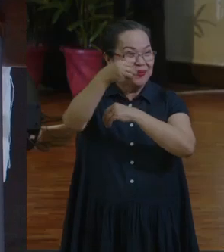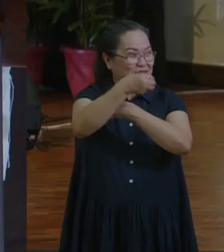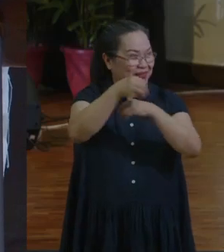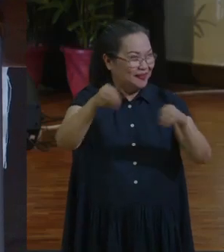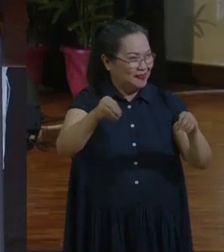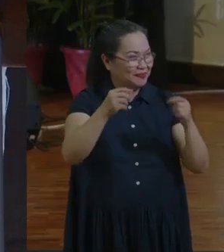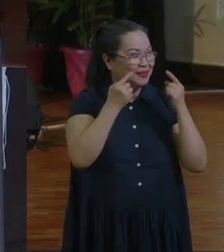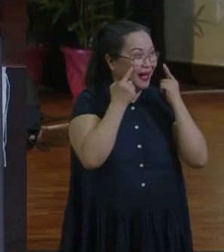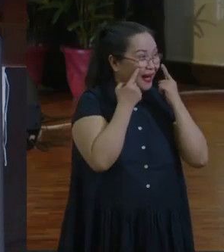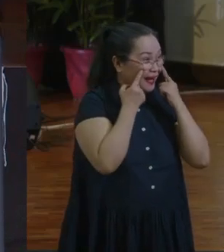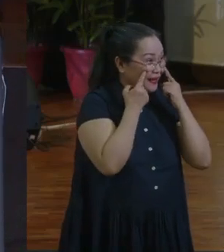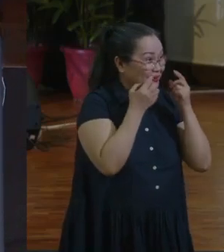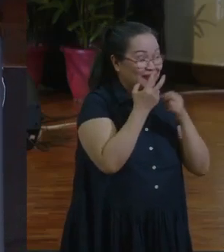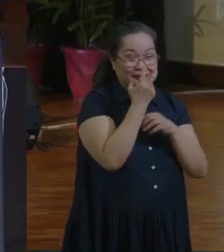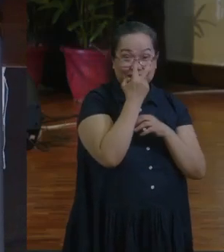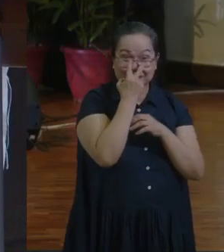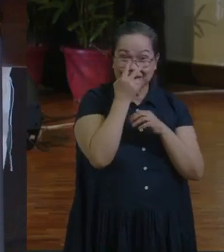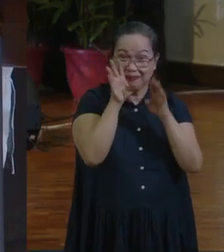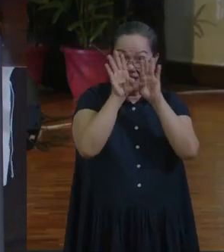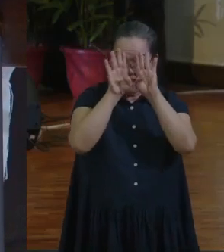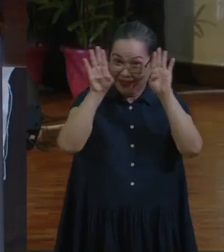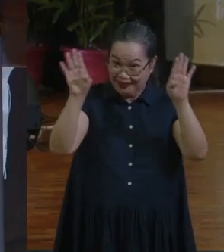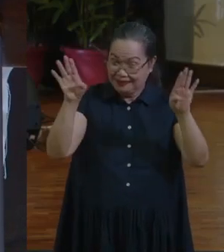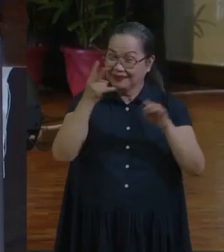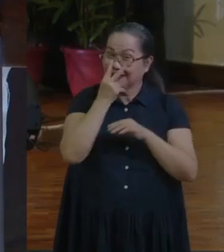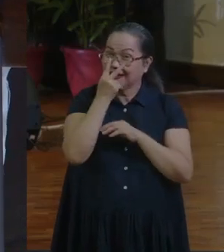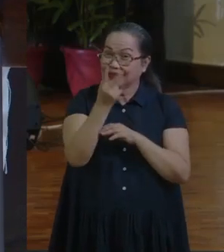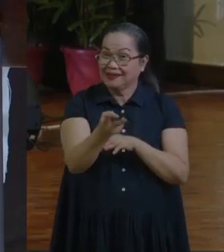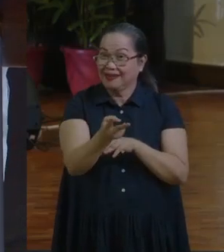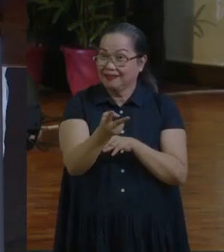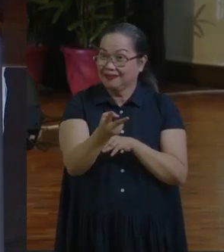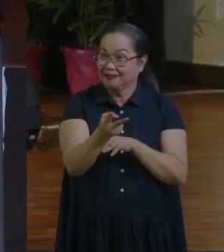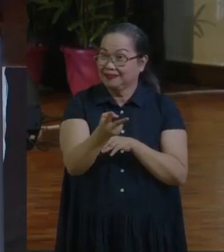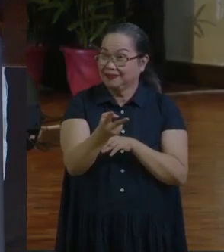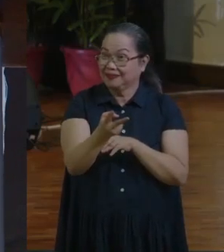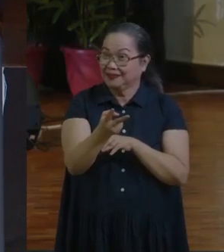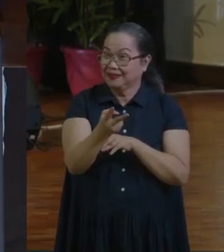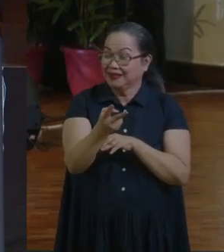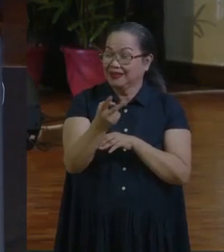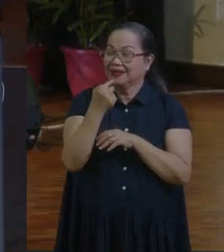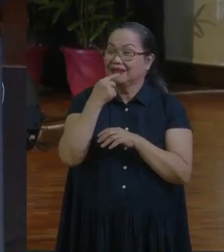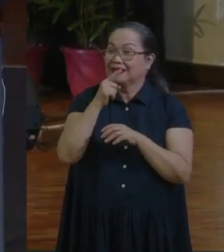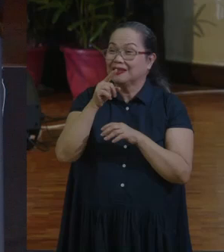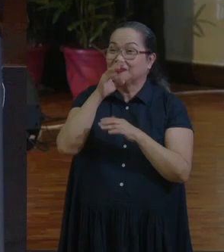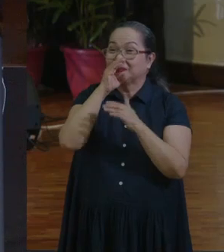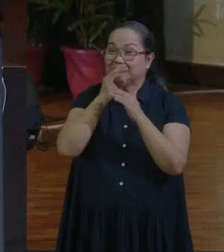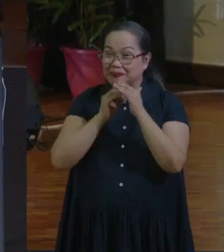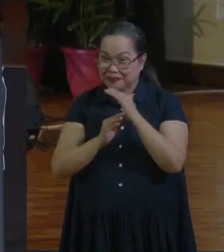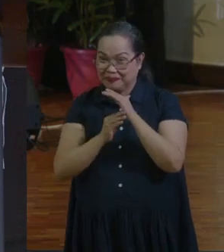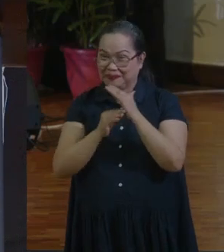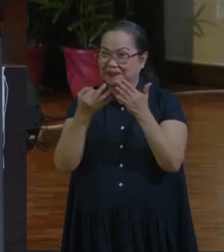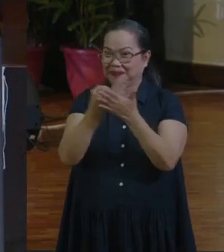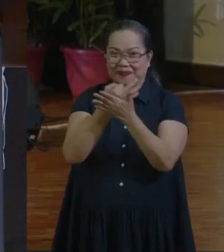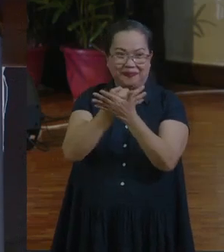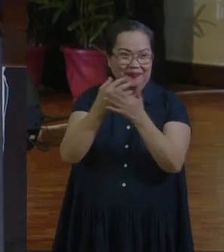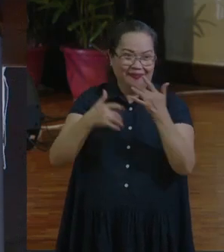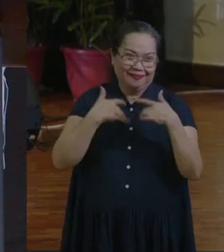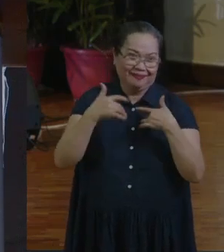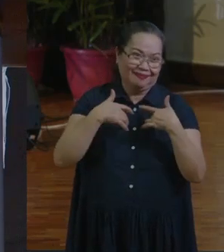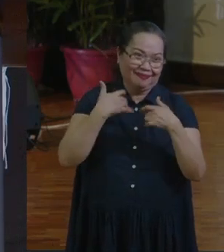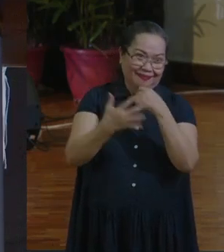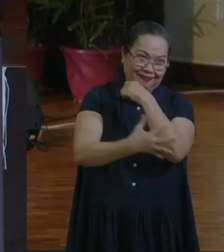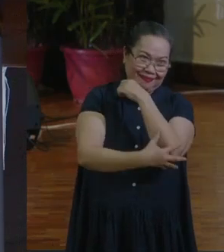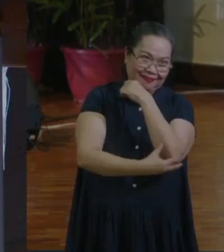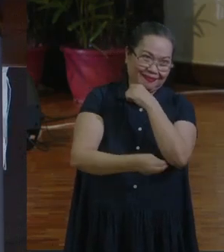the eyes of the blind shall see. The meek shall obtain fresh joy in the Lord, and the poor